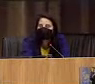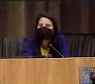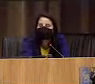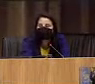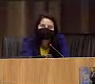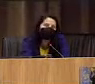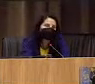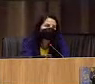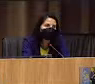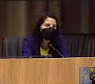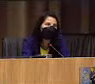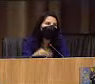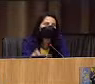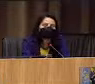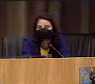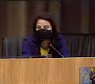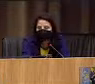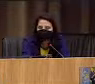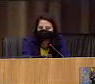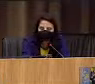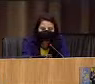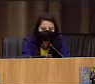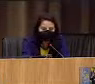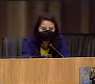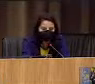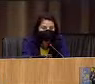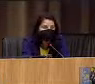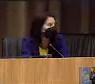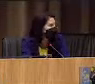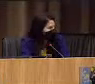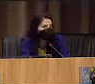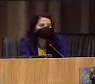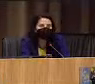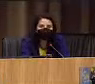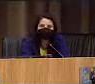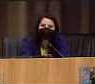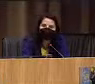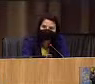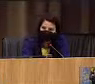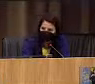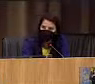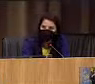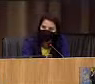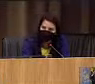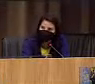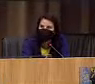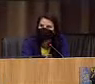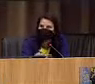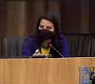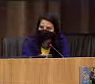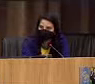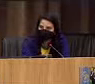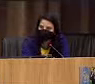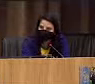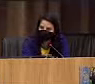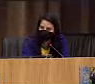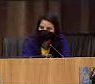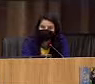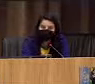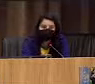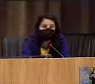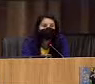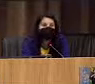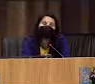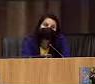each new contact generated a new follow-up file. And then we had another